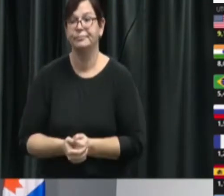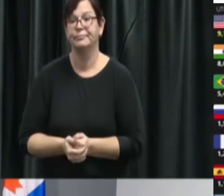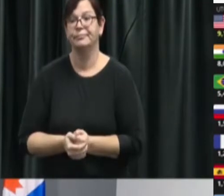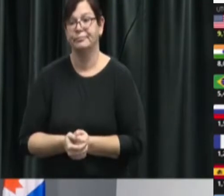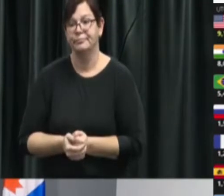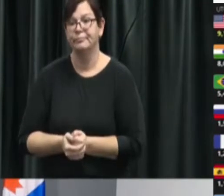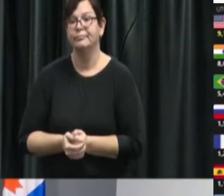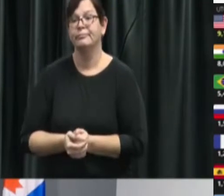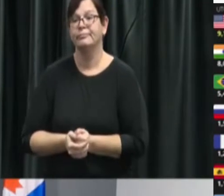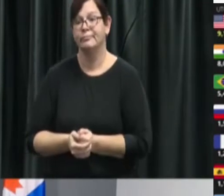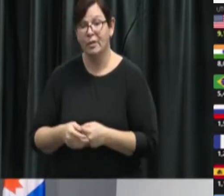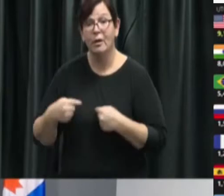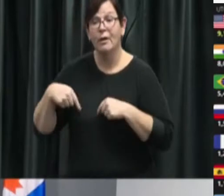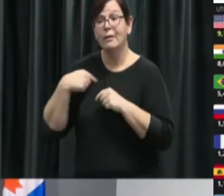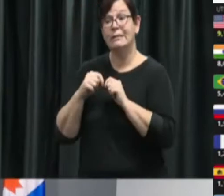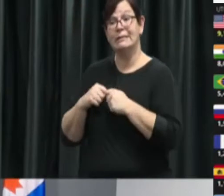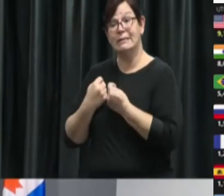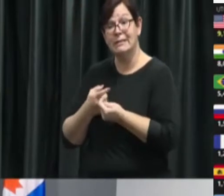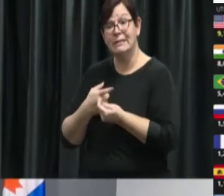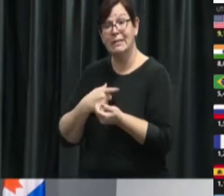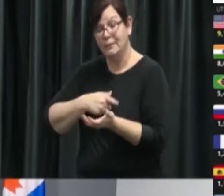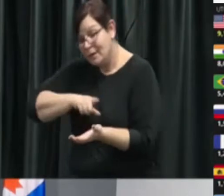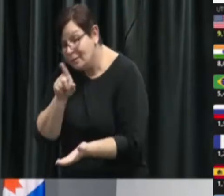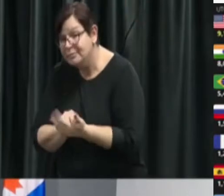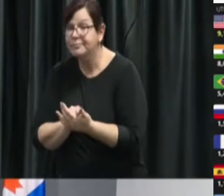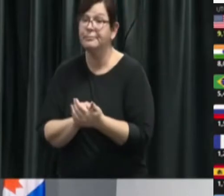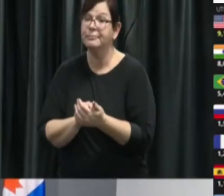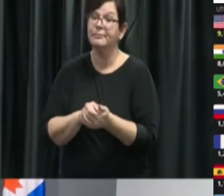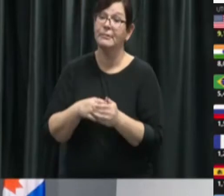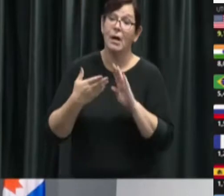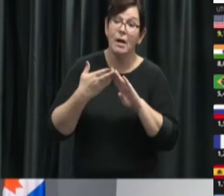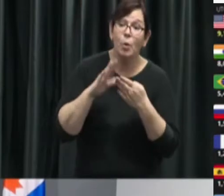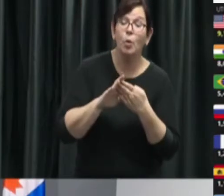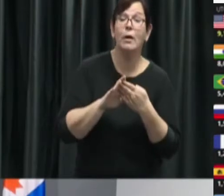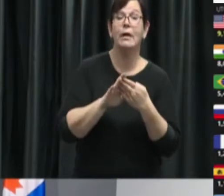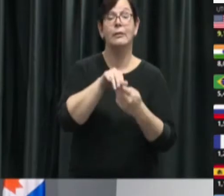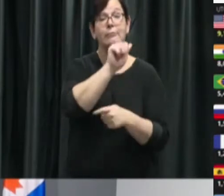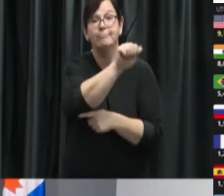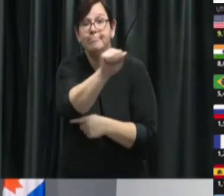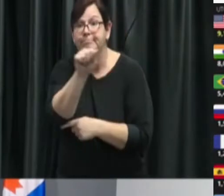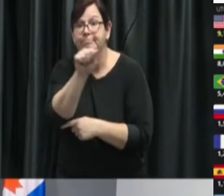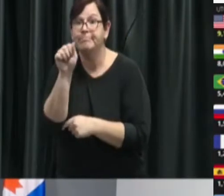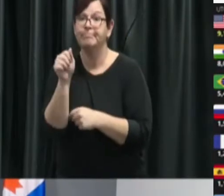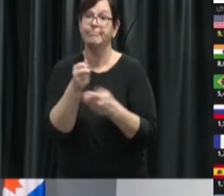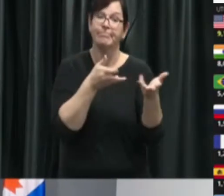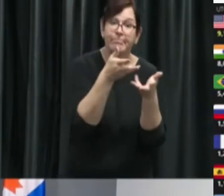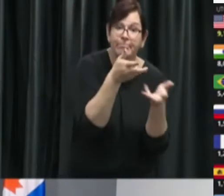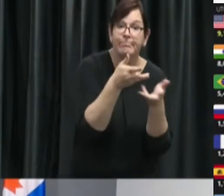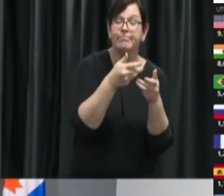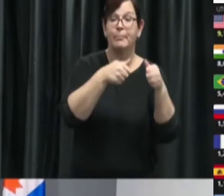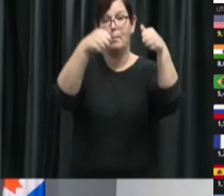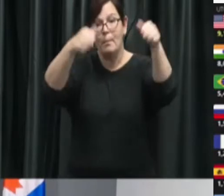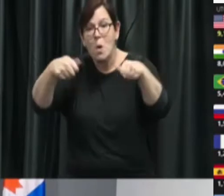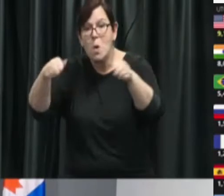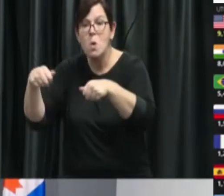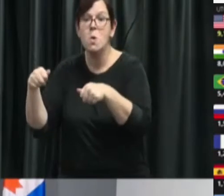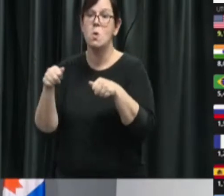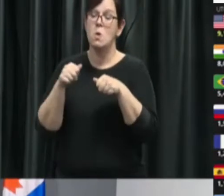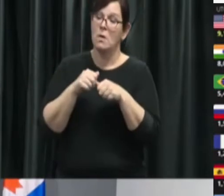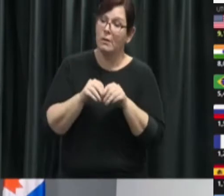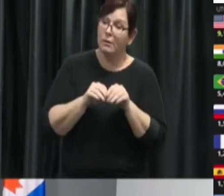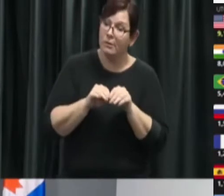in the community through means like community canvassing, as well as distributing posters in various locations, such as